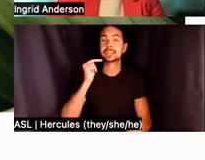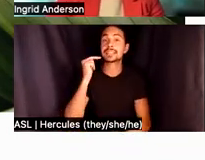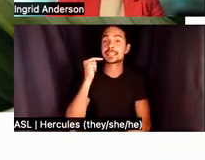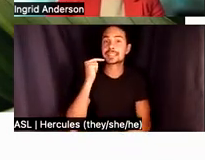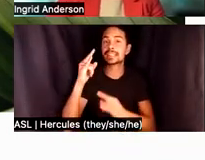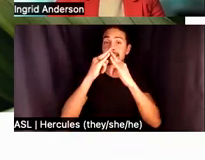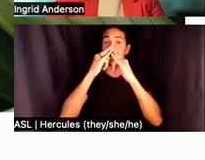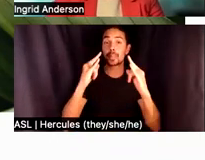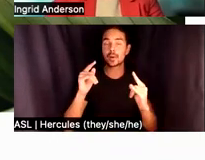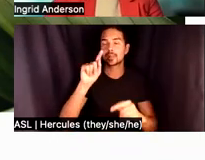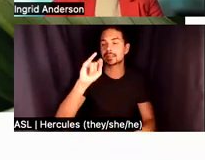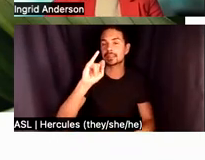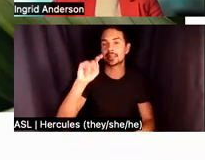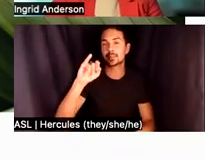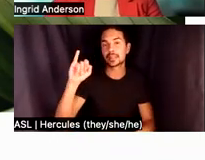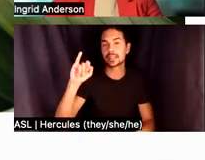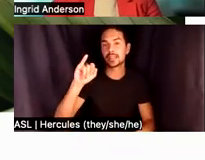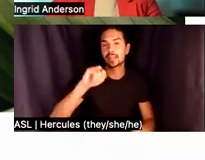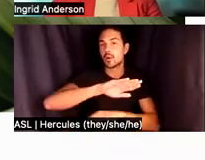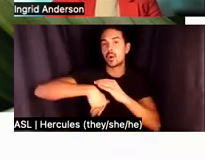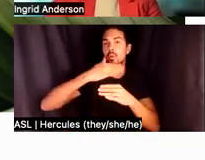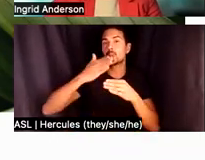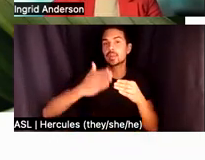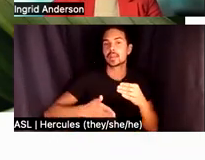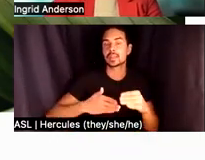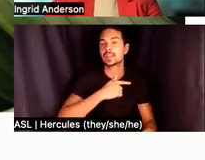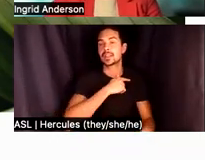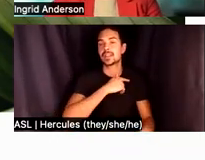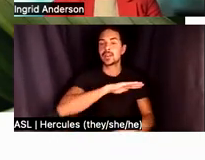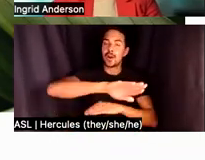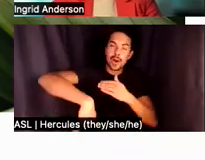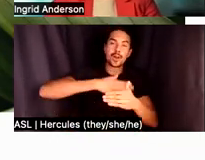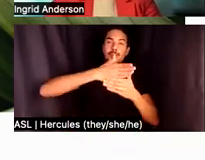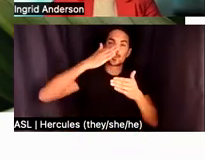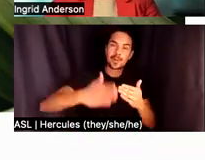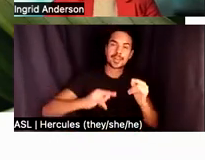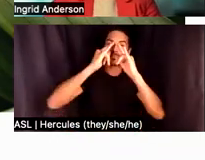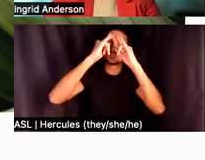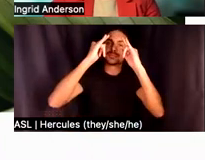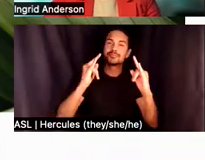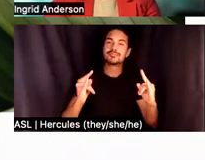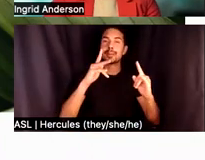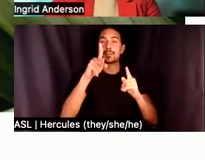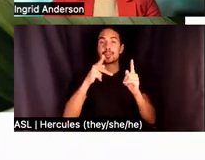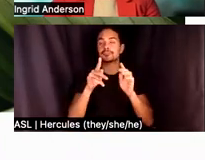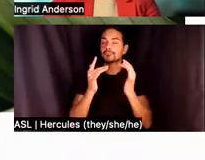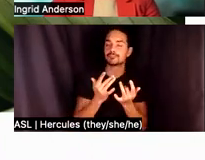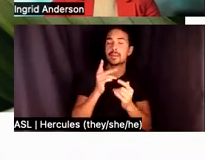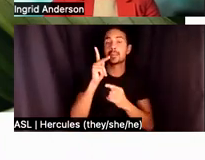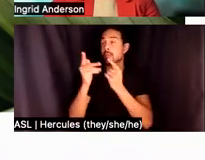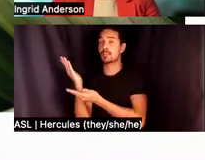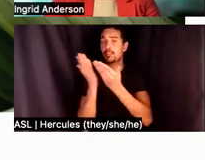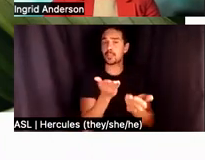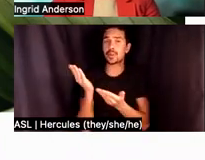in a teepee all weekend, and all weekend long, she had people bringing in gifts. She had people bringing in